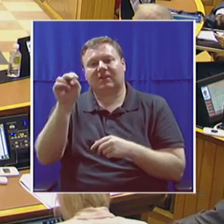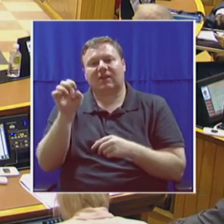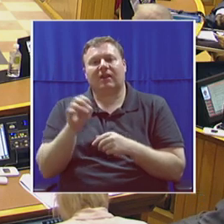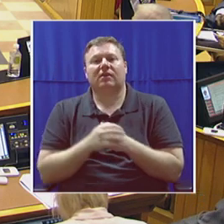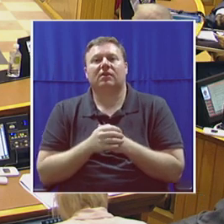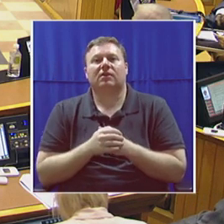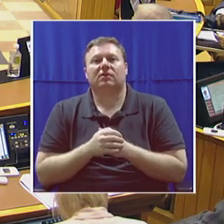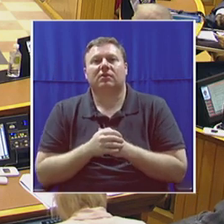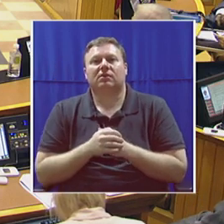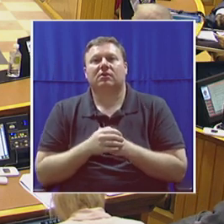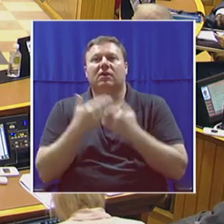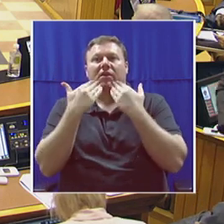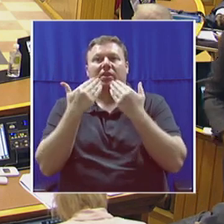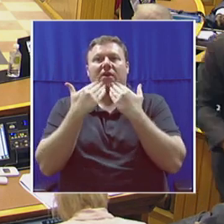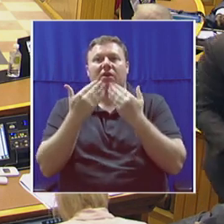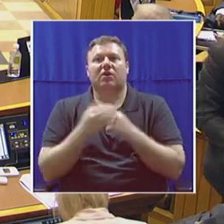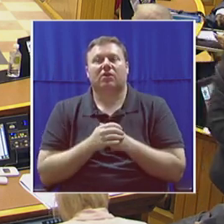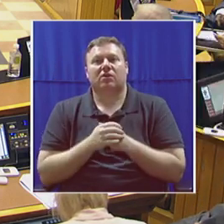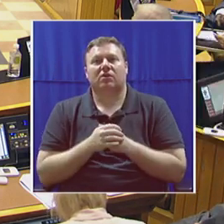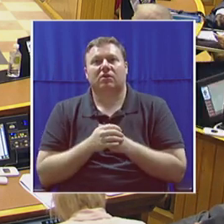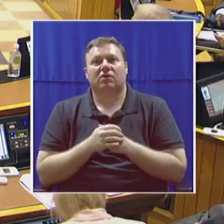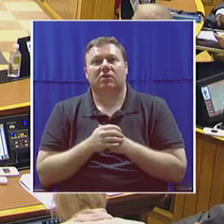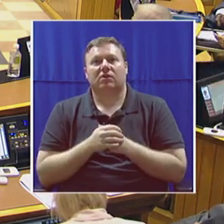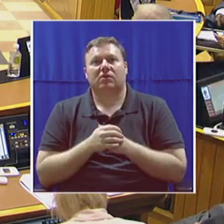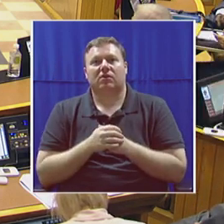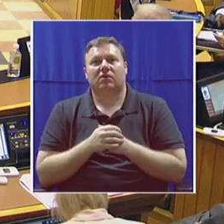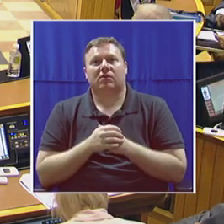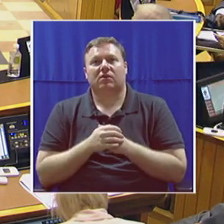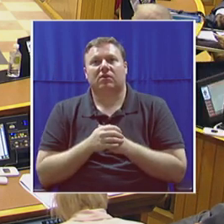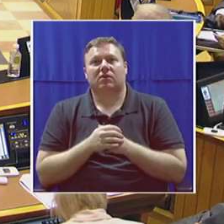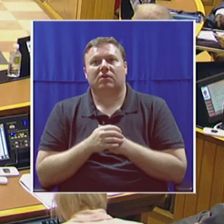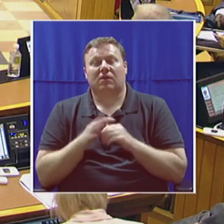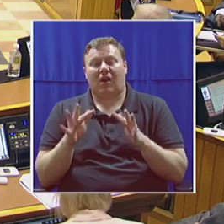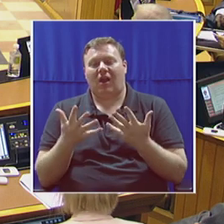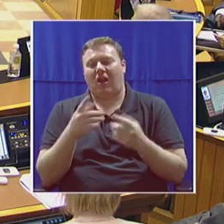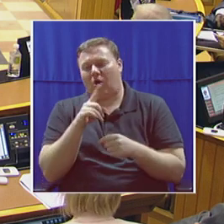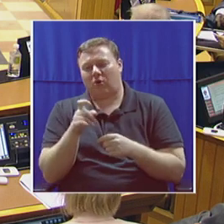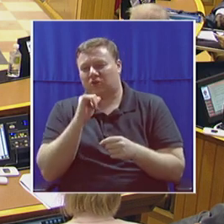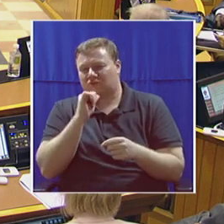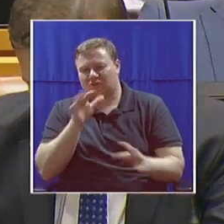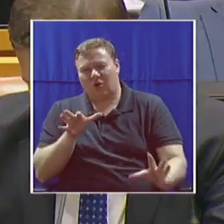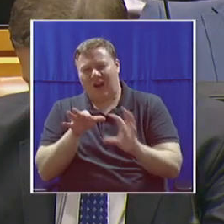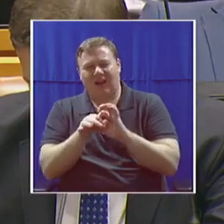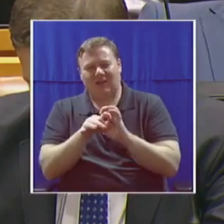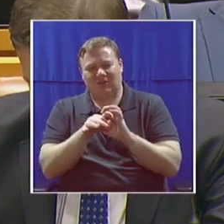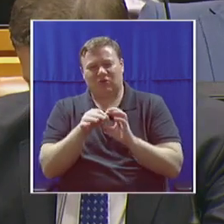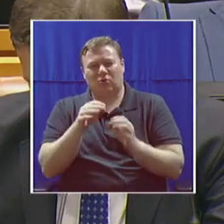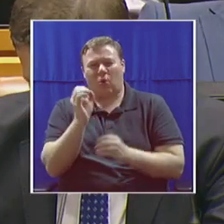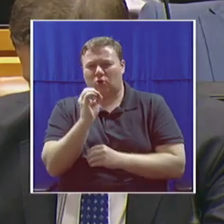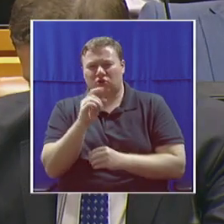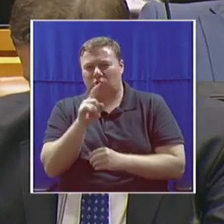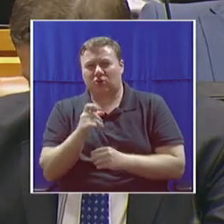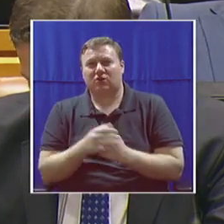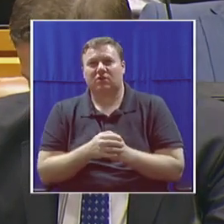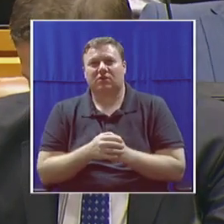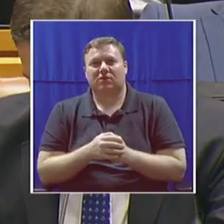stain thank you chair person I'm noting your allowing question that's not linked to the original question while my my previous one was so